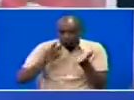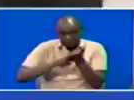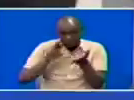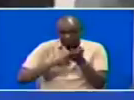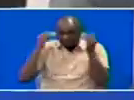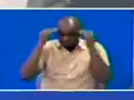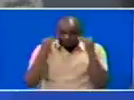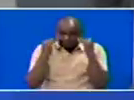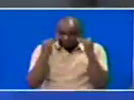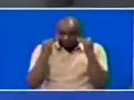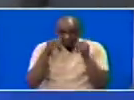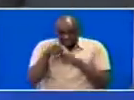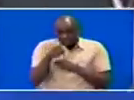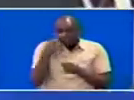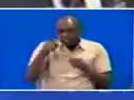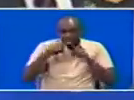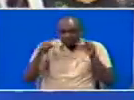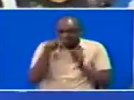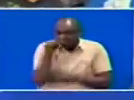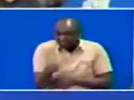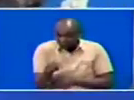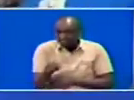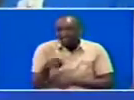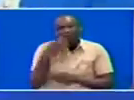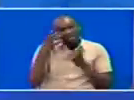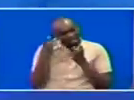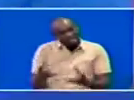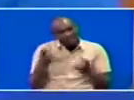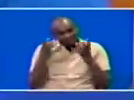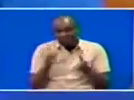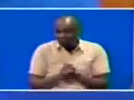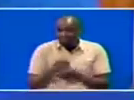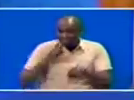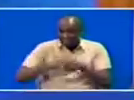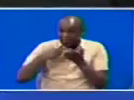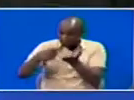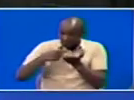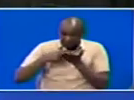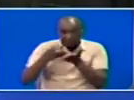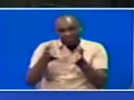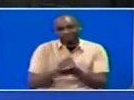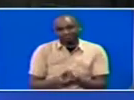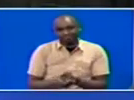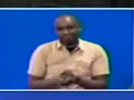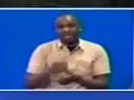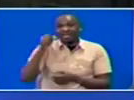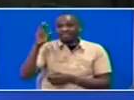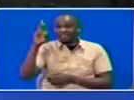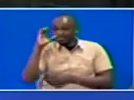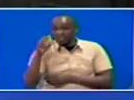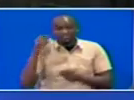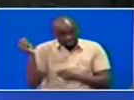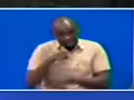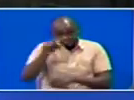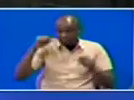the court, and a clause that is now a thorn in the flesh for those on the negotiating table. The salaries that they will agree, that the